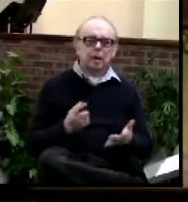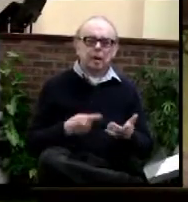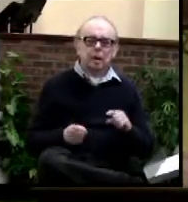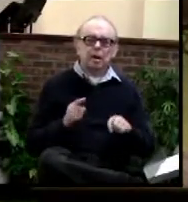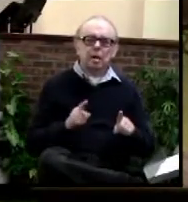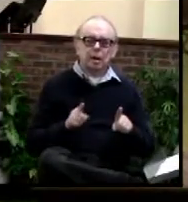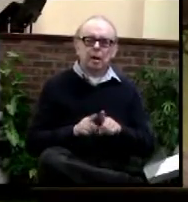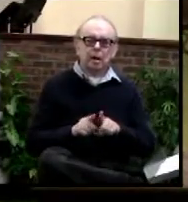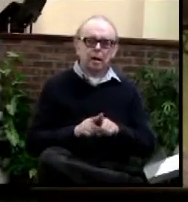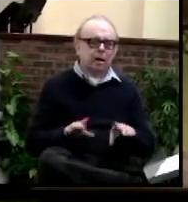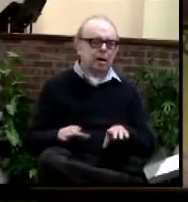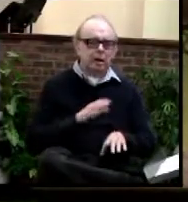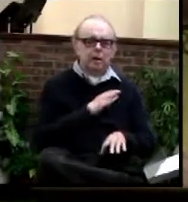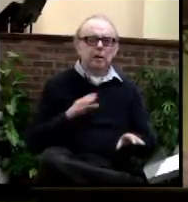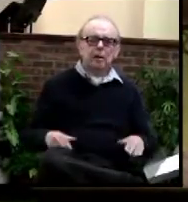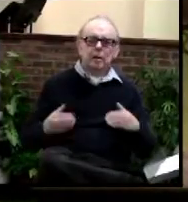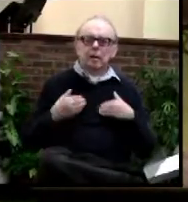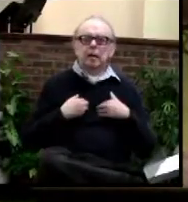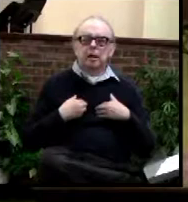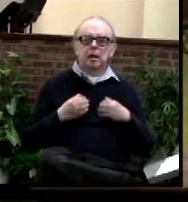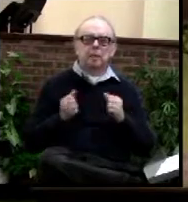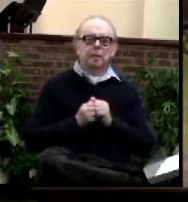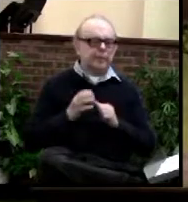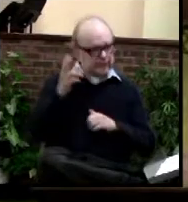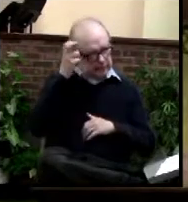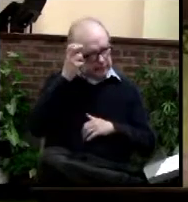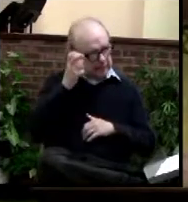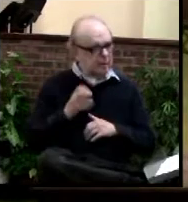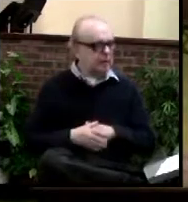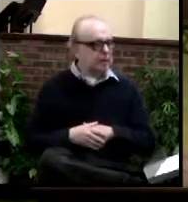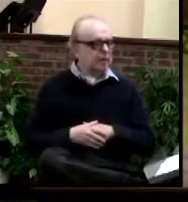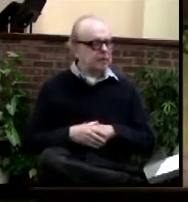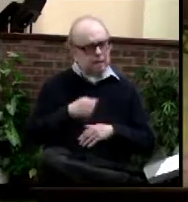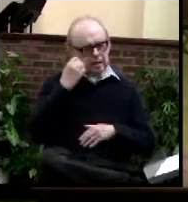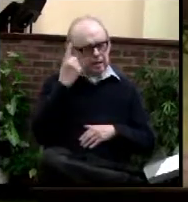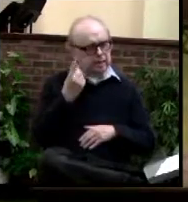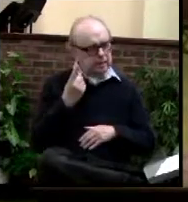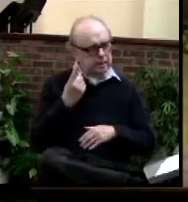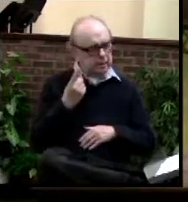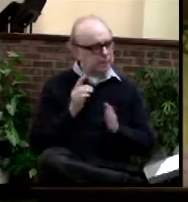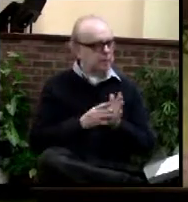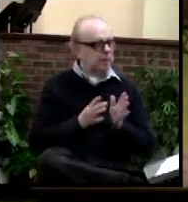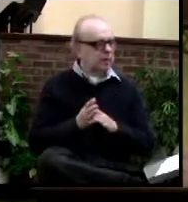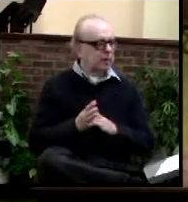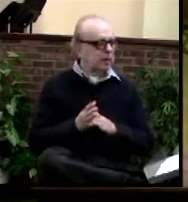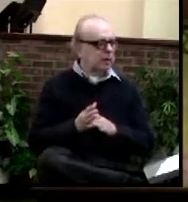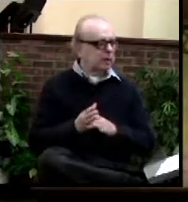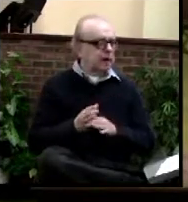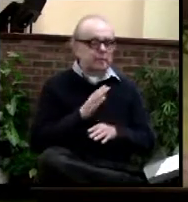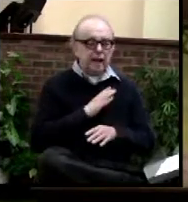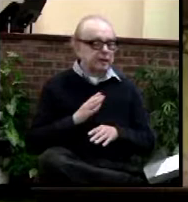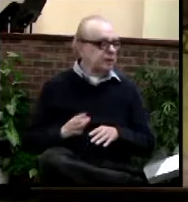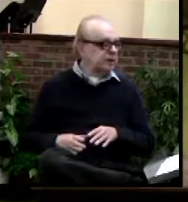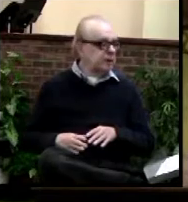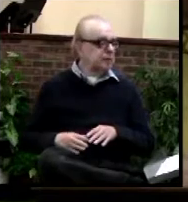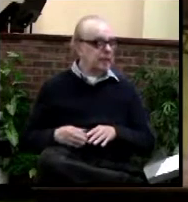agreement does Christ have with Satan? And you got to understand, Christ and Satan do not agree. They're at odds with